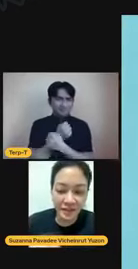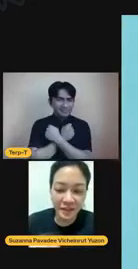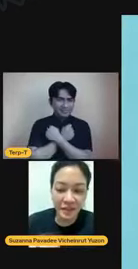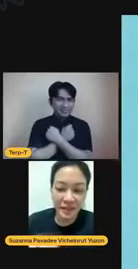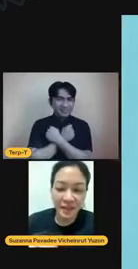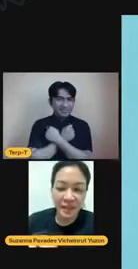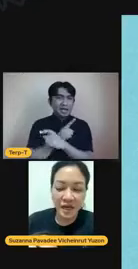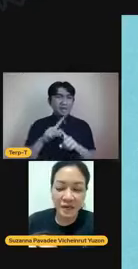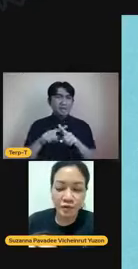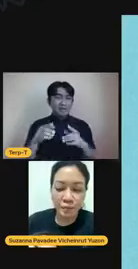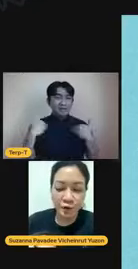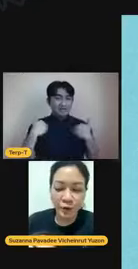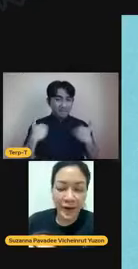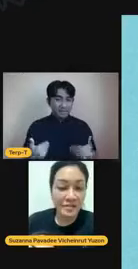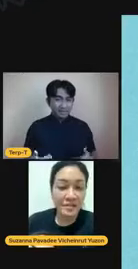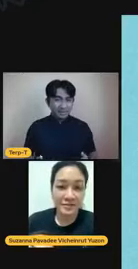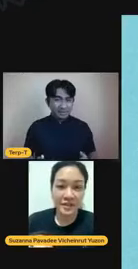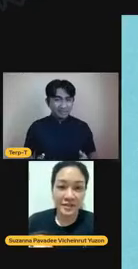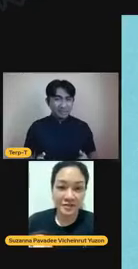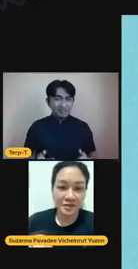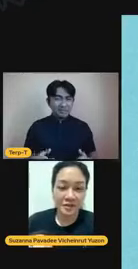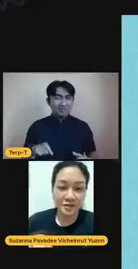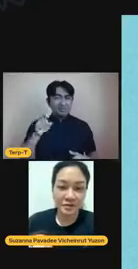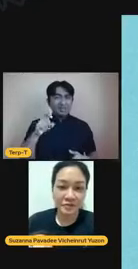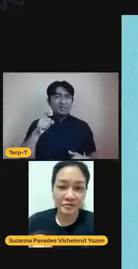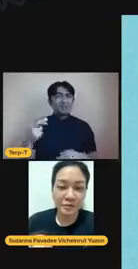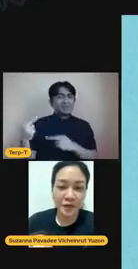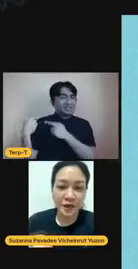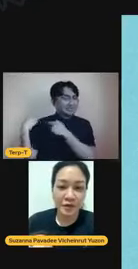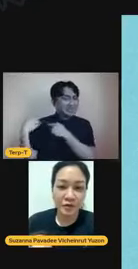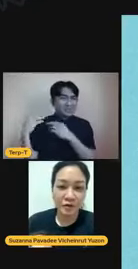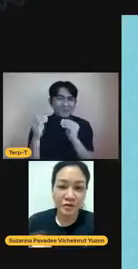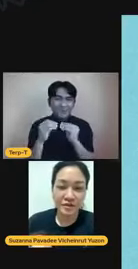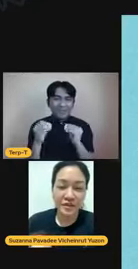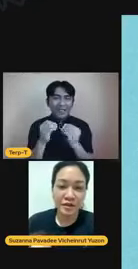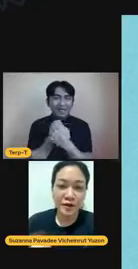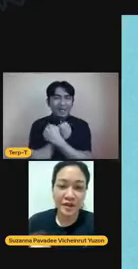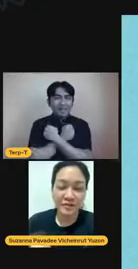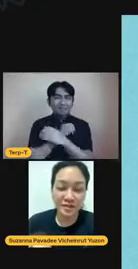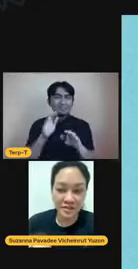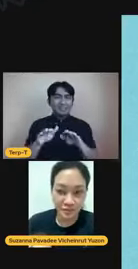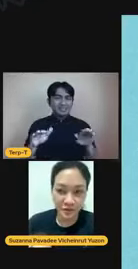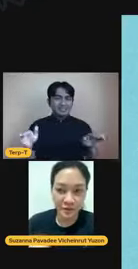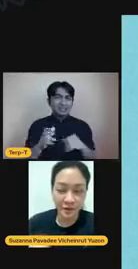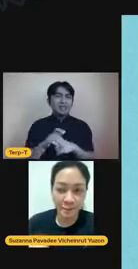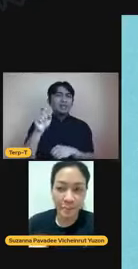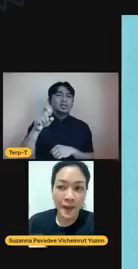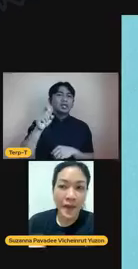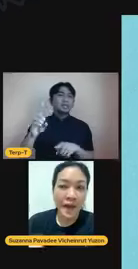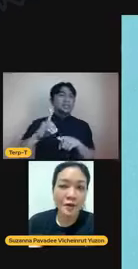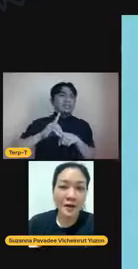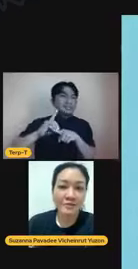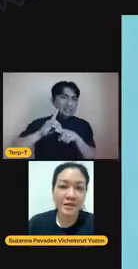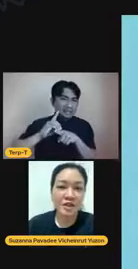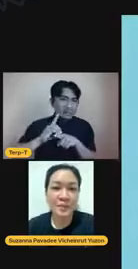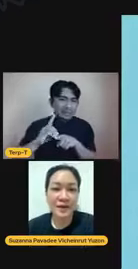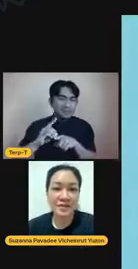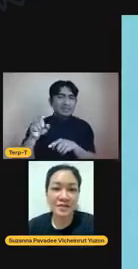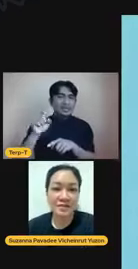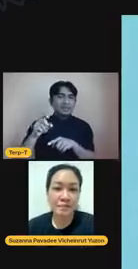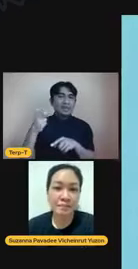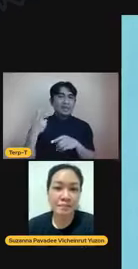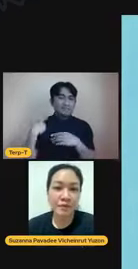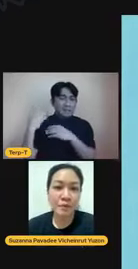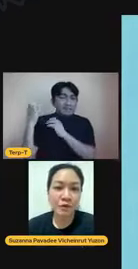to physically, to proactively love our children, for me, I would always say that you have to discipline them and you have to